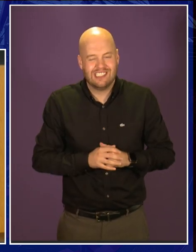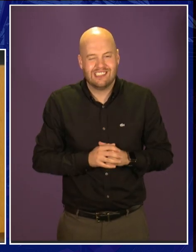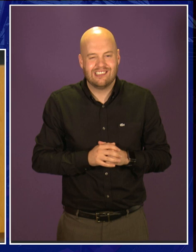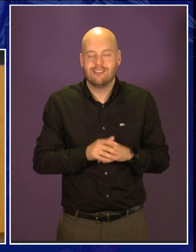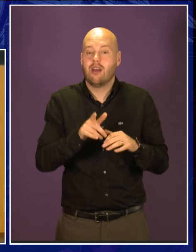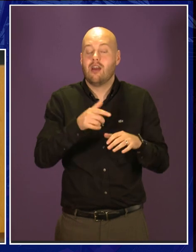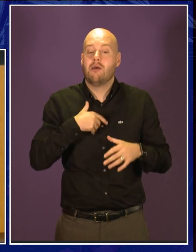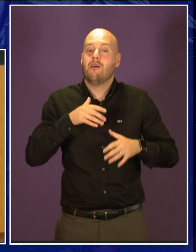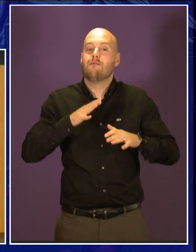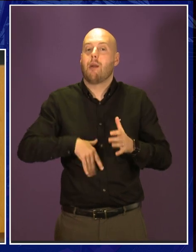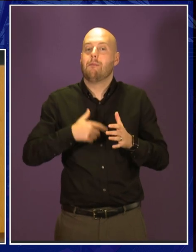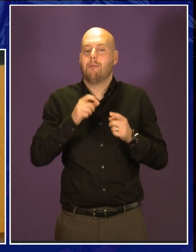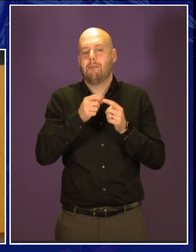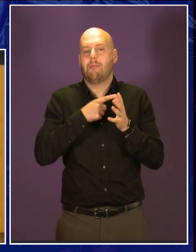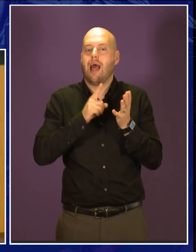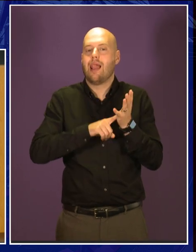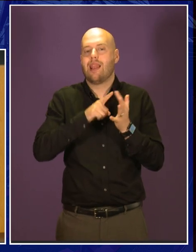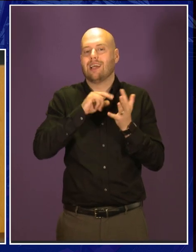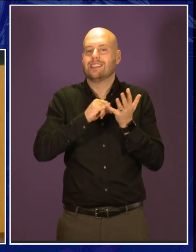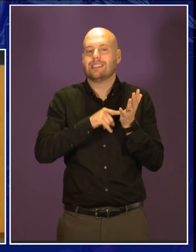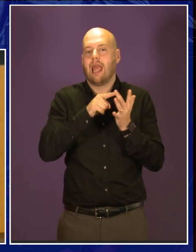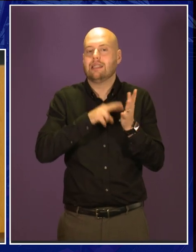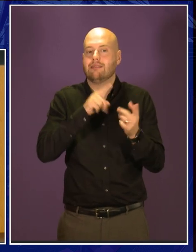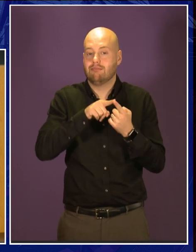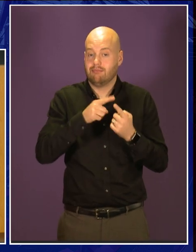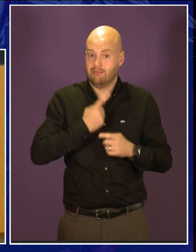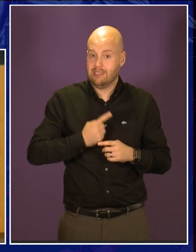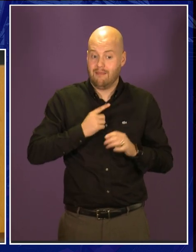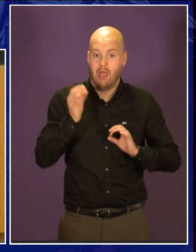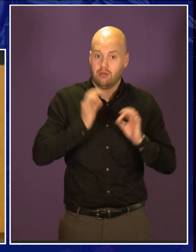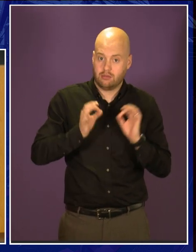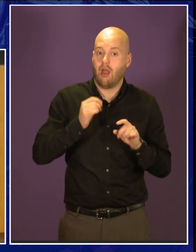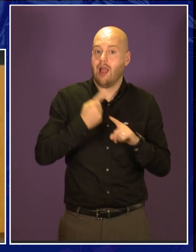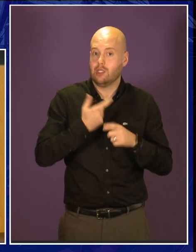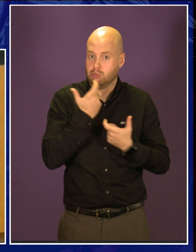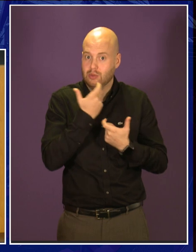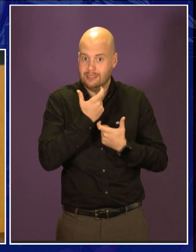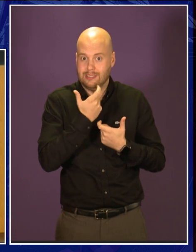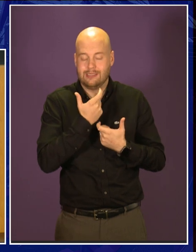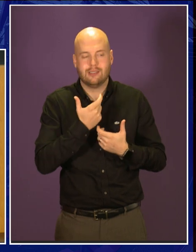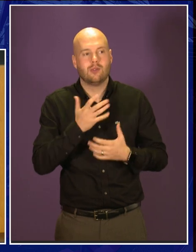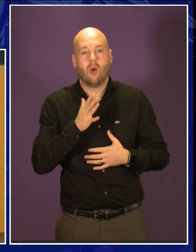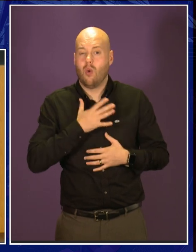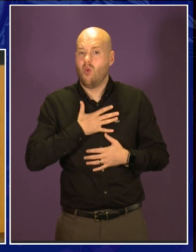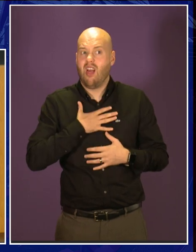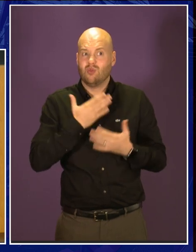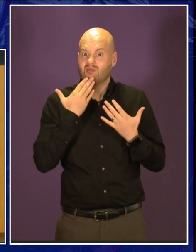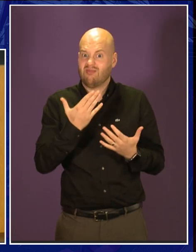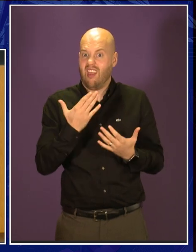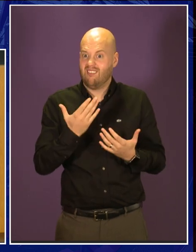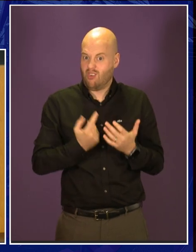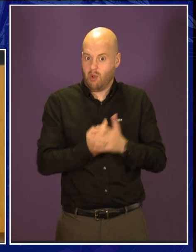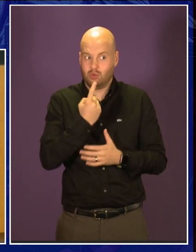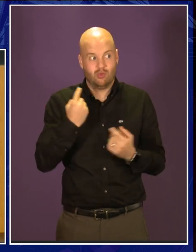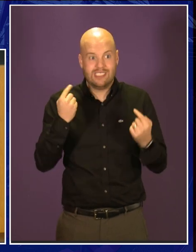I'm from Palestine, I'm an actor and a comedian. I would like to thank the Culture Summit for this chance to be here. You